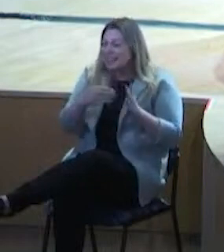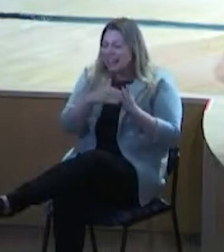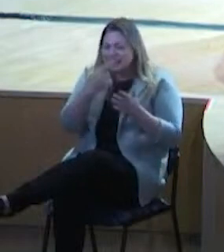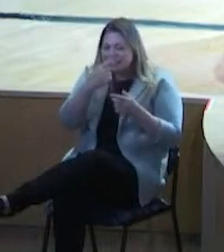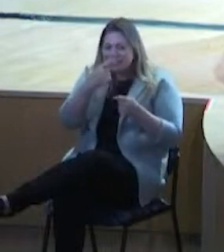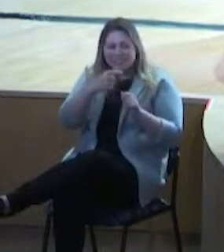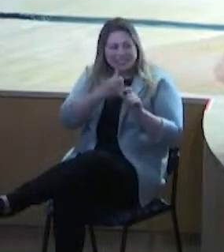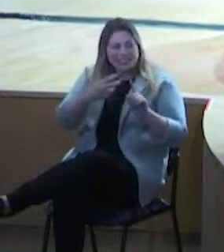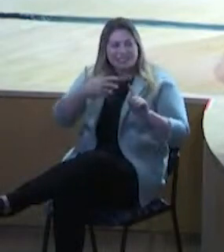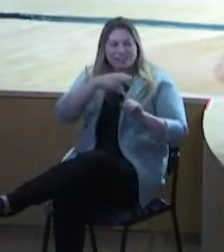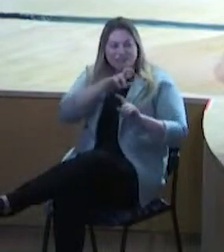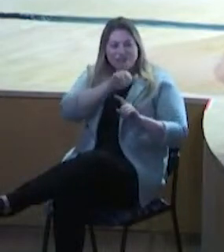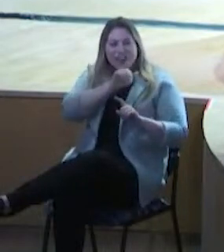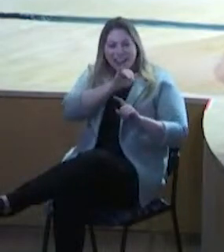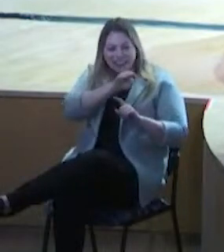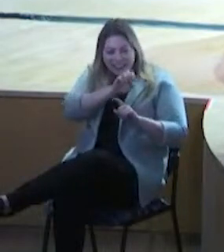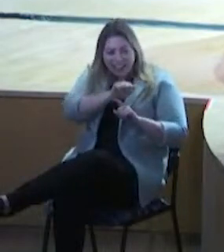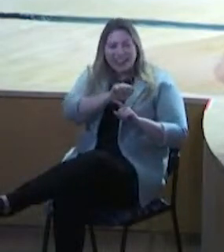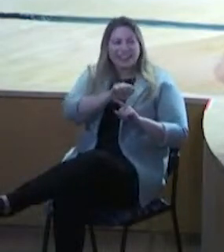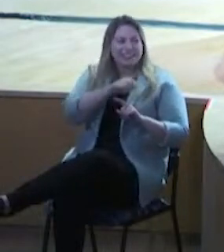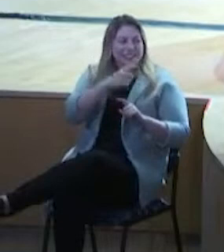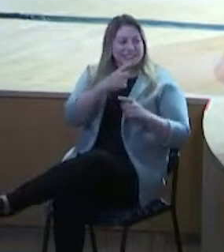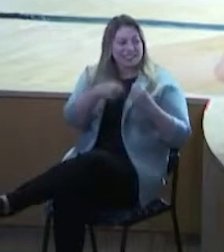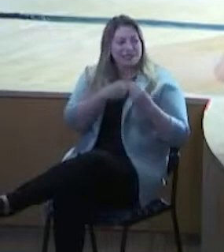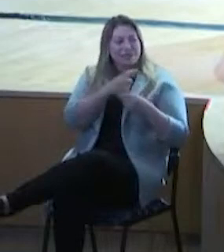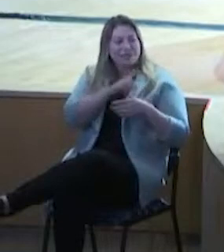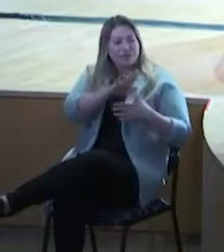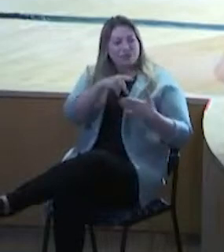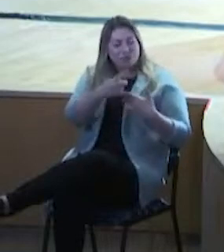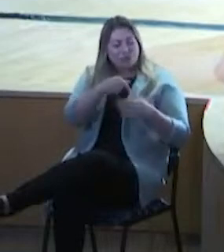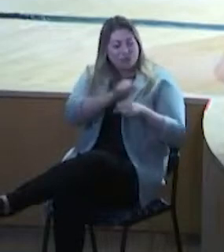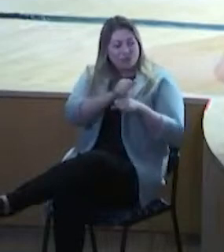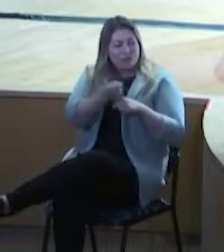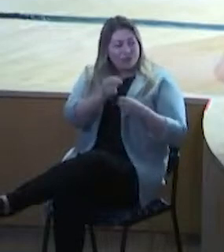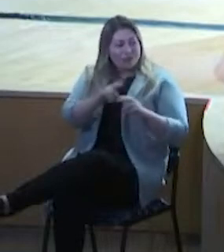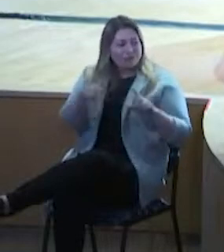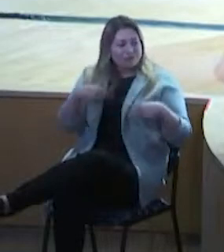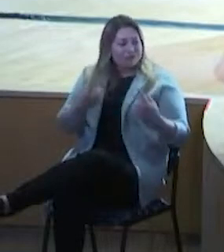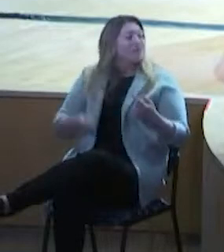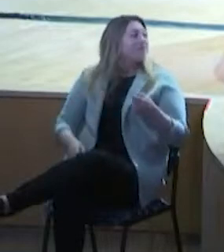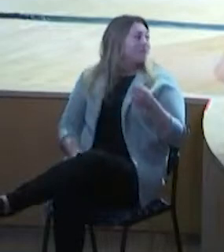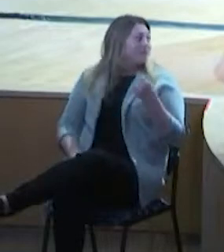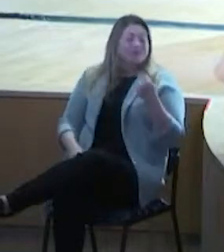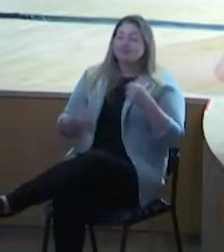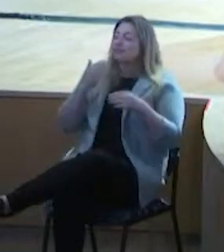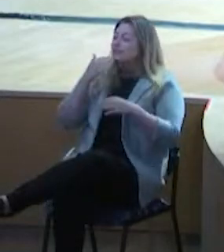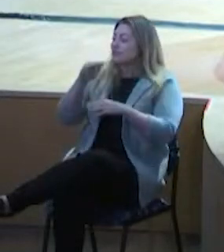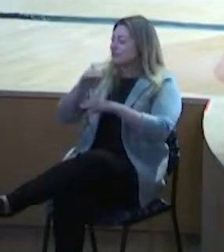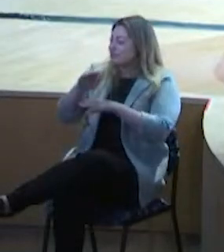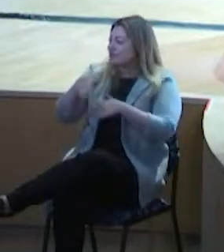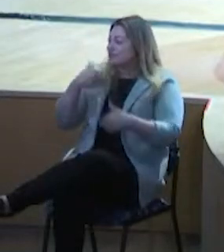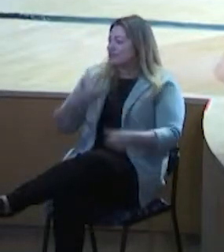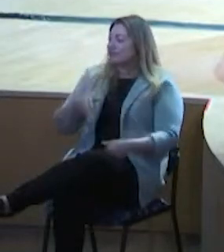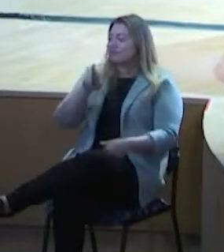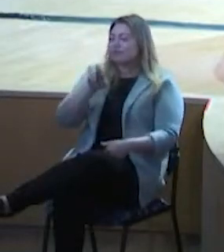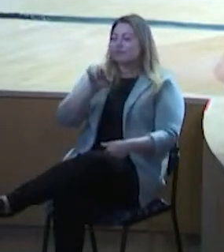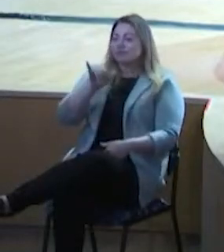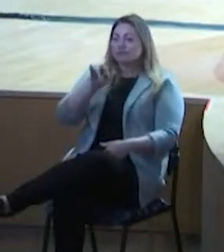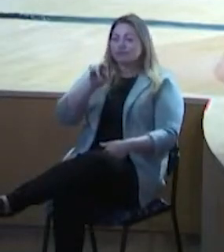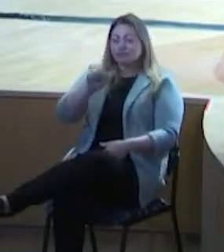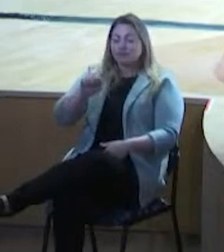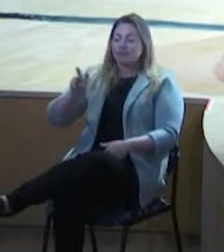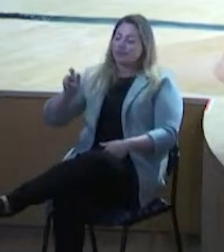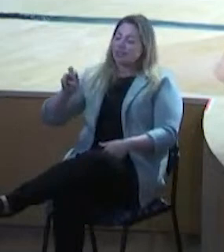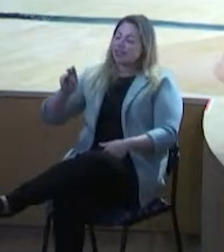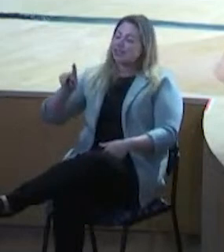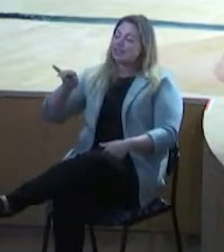about yourself and your project you're working on. Good afternoon, everybody. My name's Reyna Banteah.